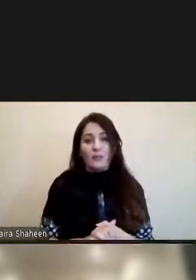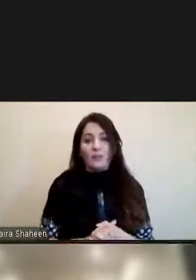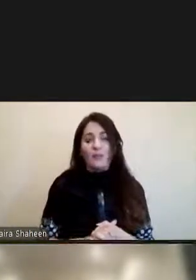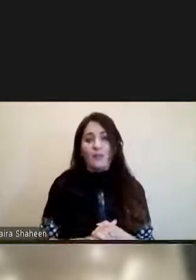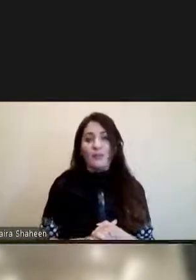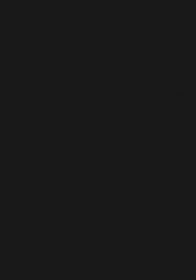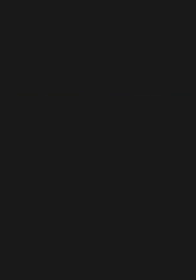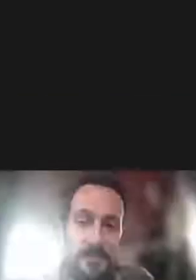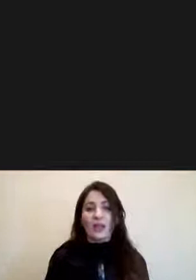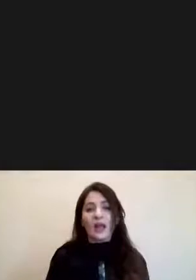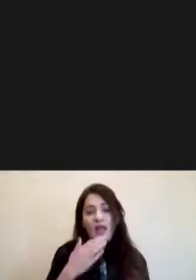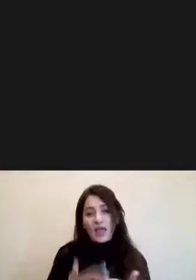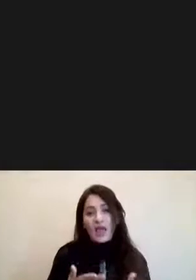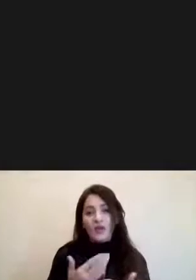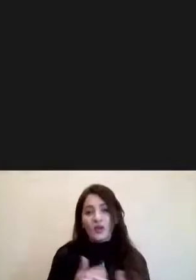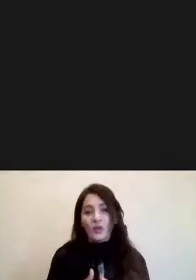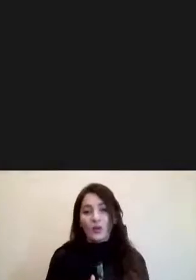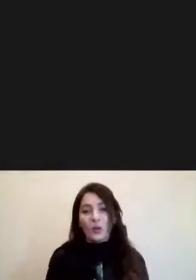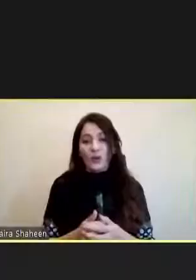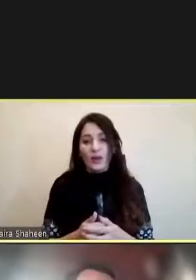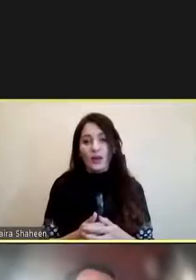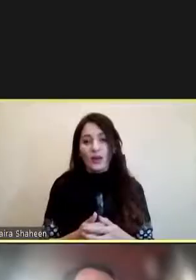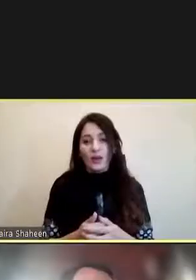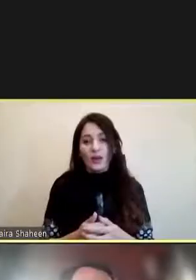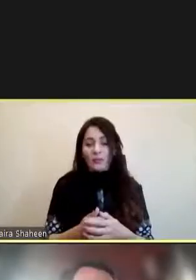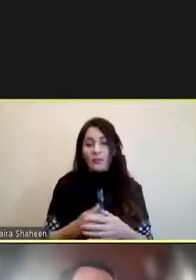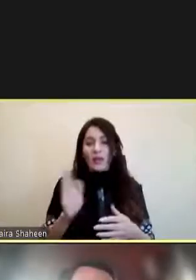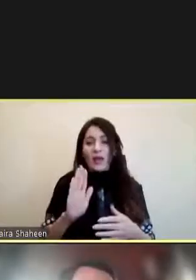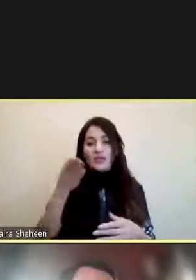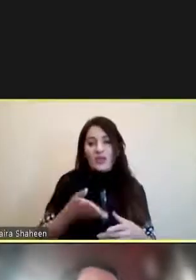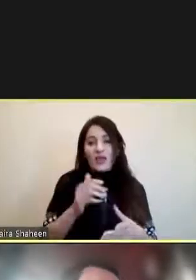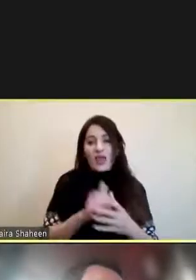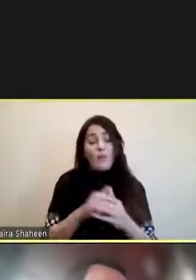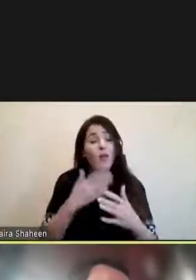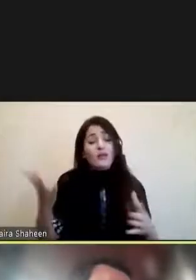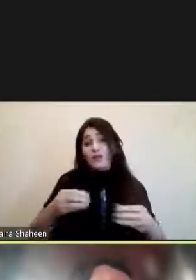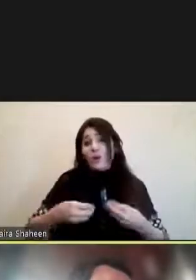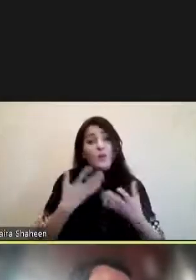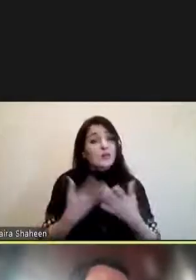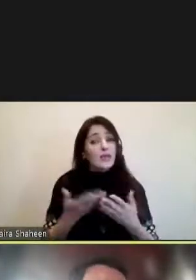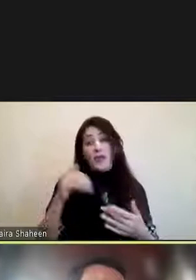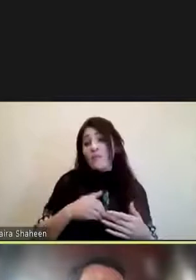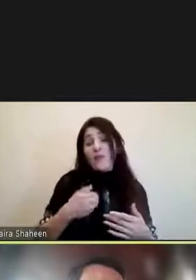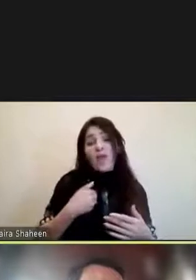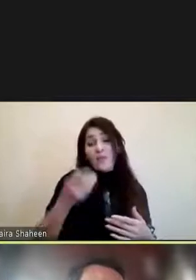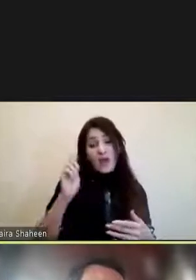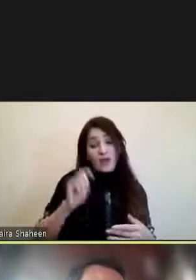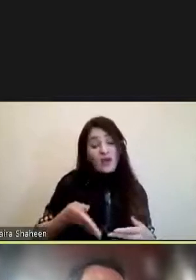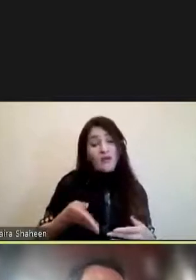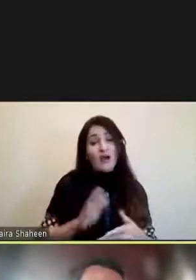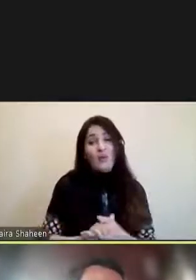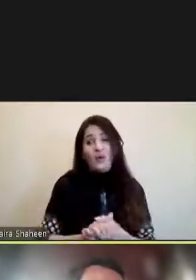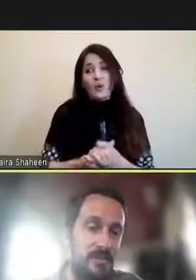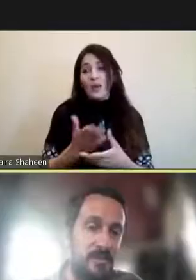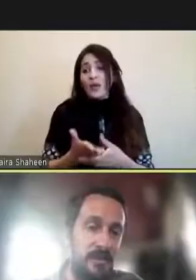Thanks, Tom, and hi, everyone. It is a pleasure to be here today with you to celebrate